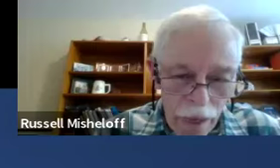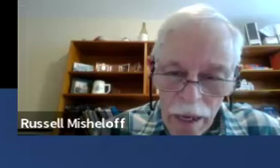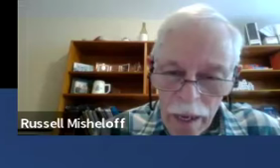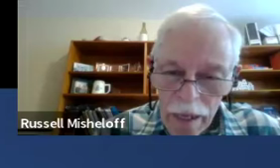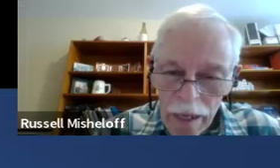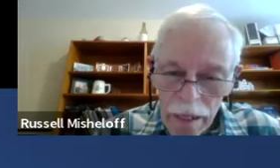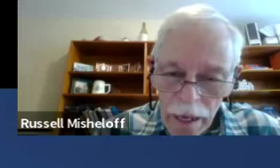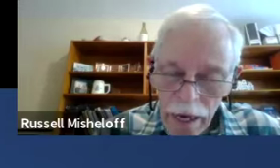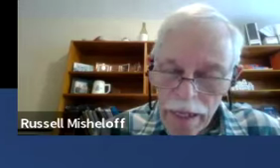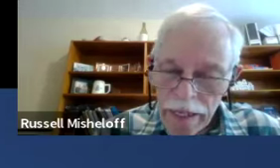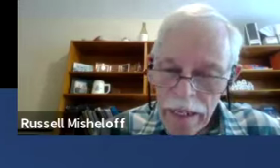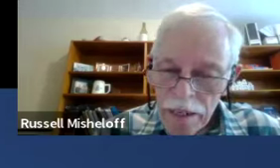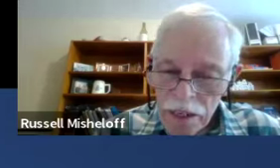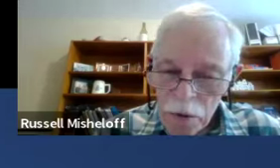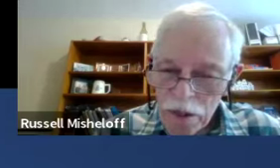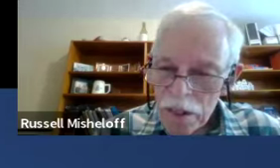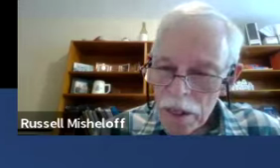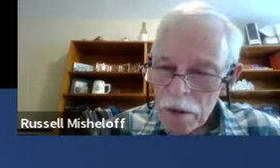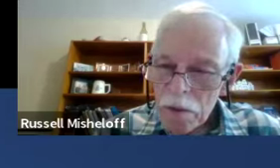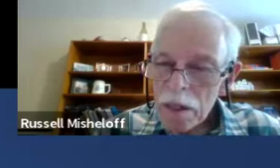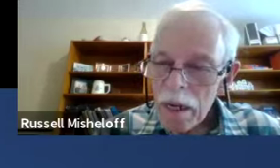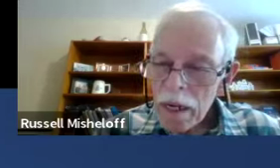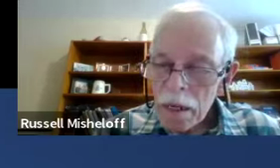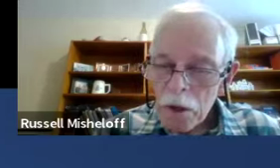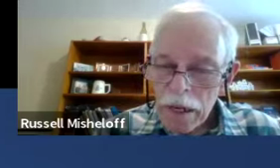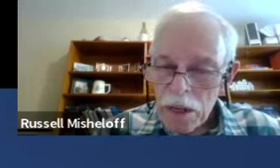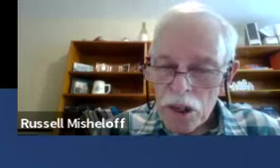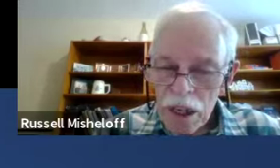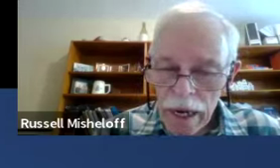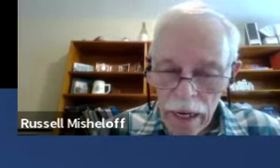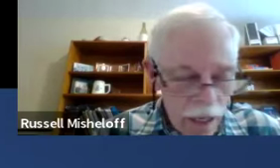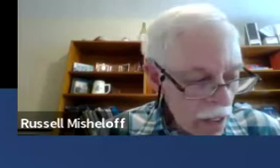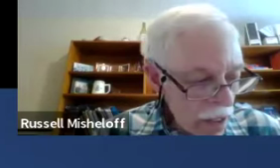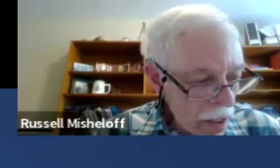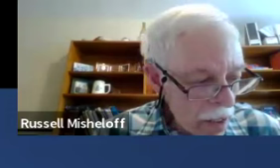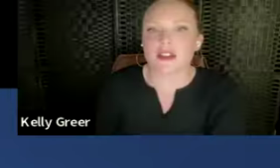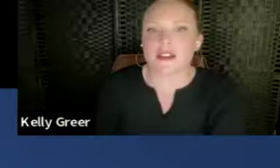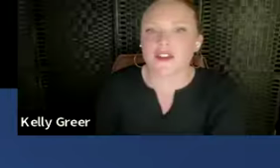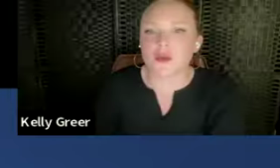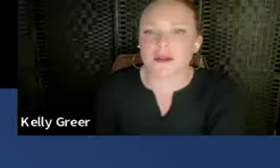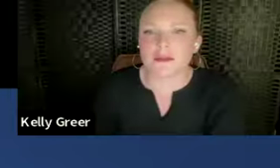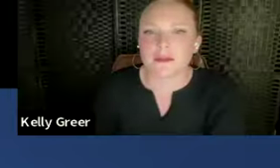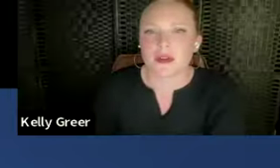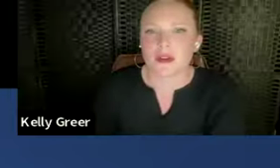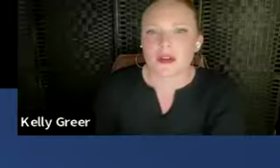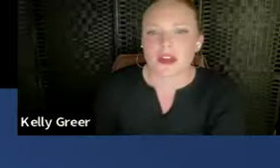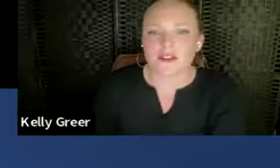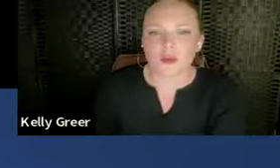Yeah, I'd like to ask a question, you know, because communication,